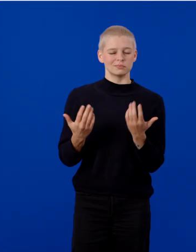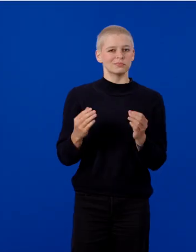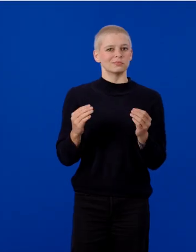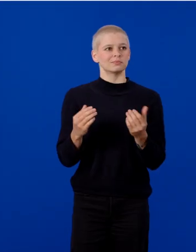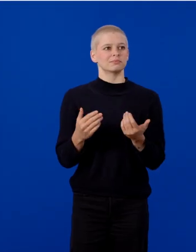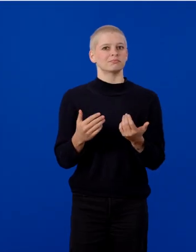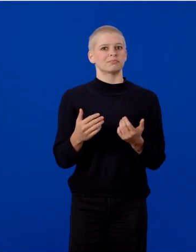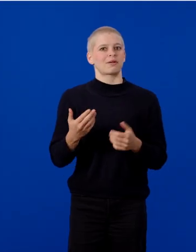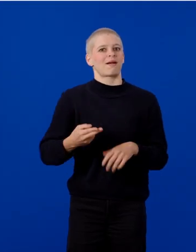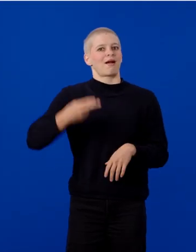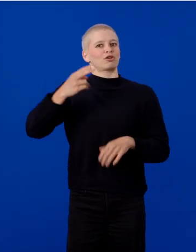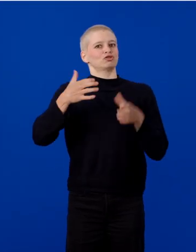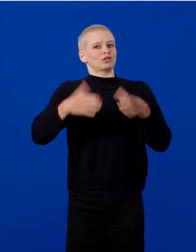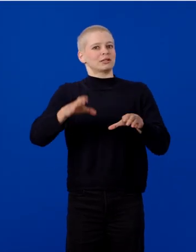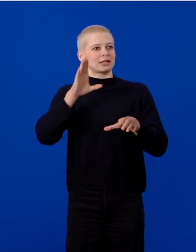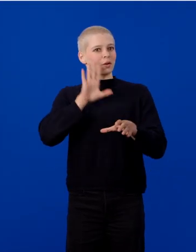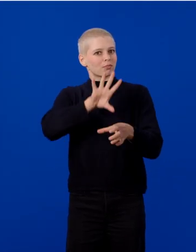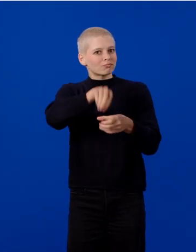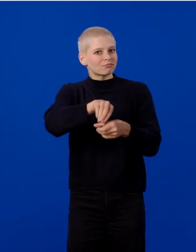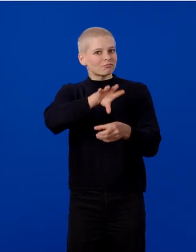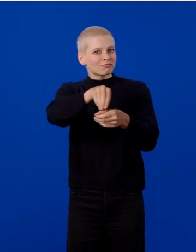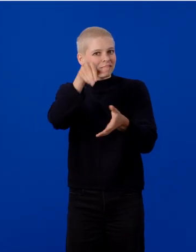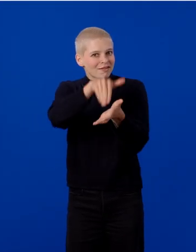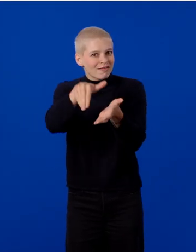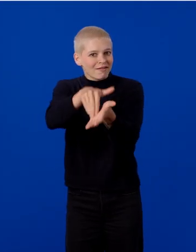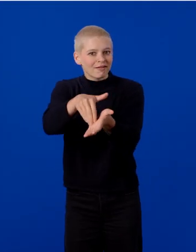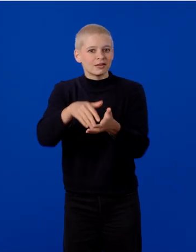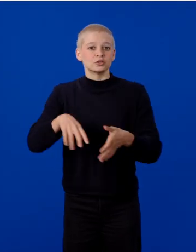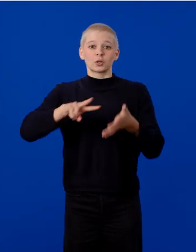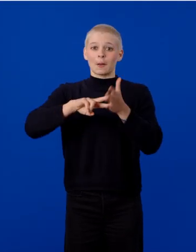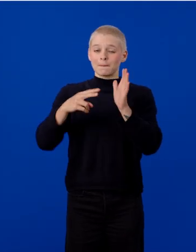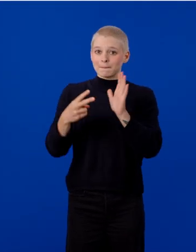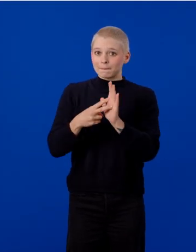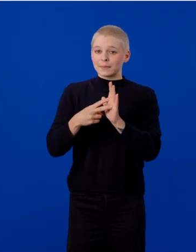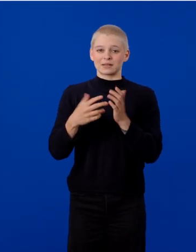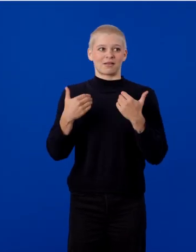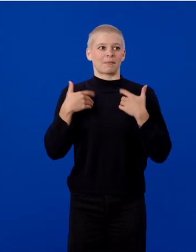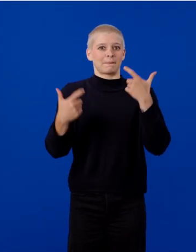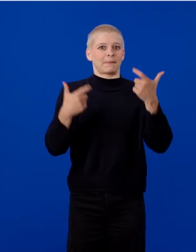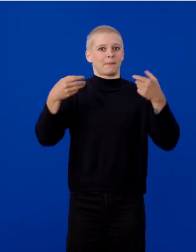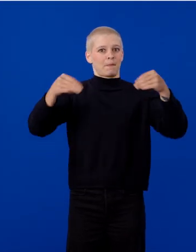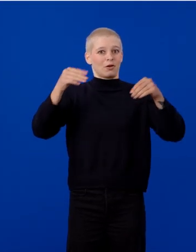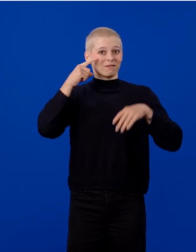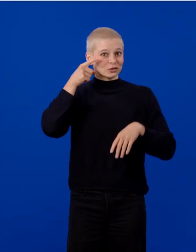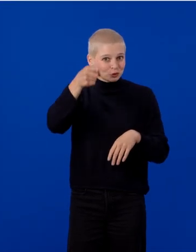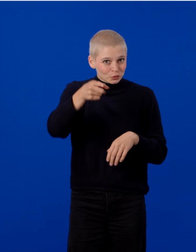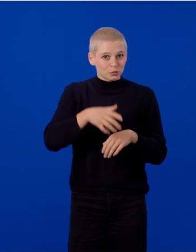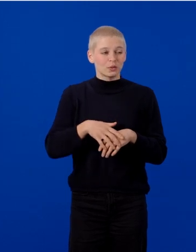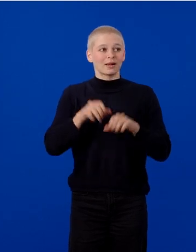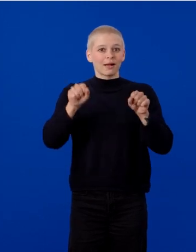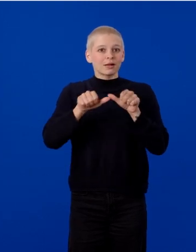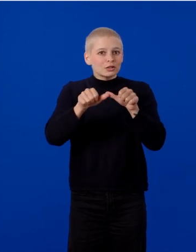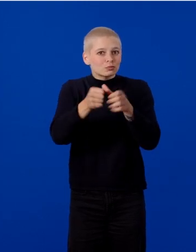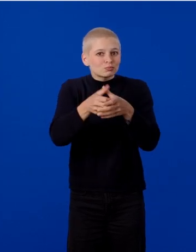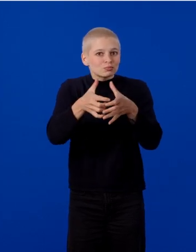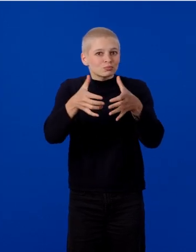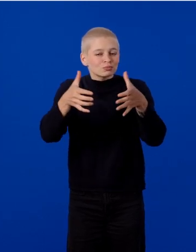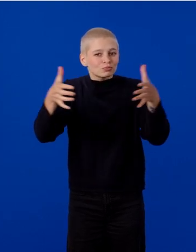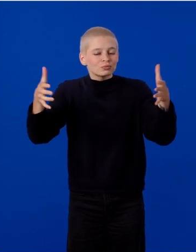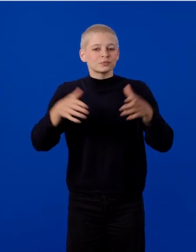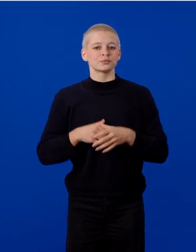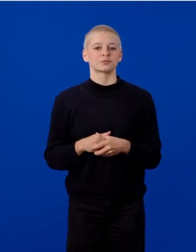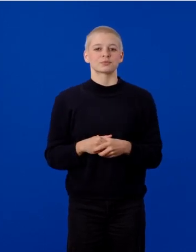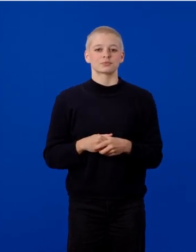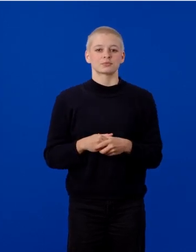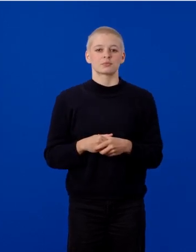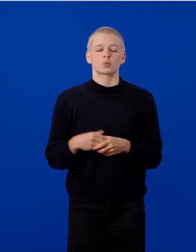re-engage, which means the total addressable market for you, our developers and builders, will continue to grow. As we mentioned